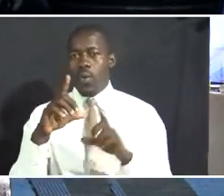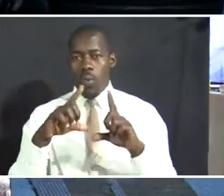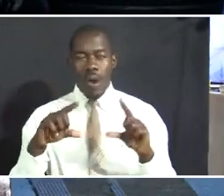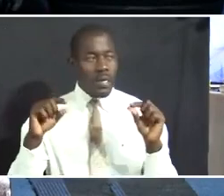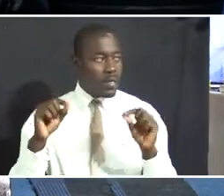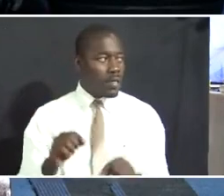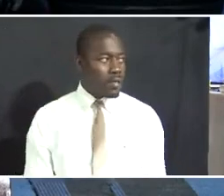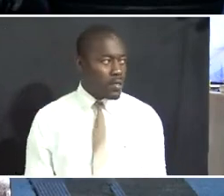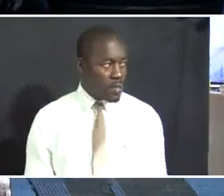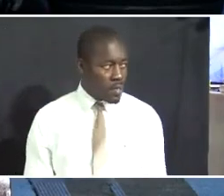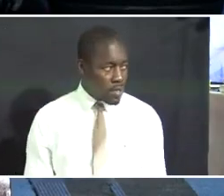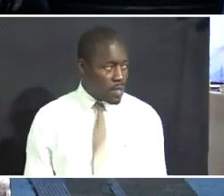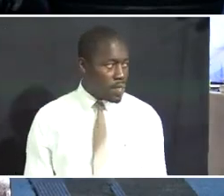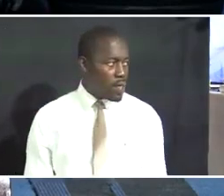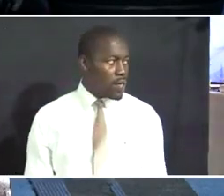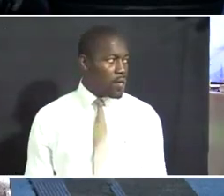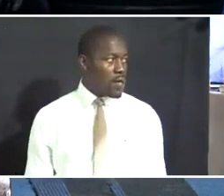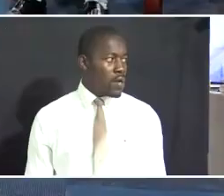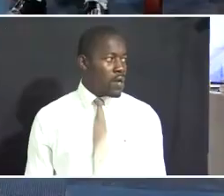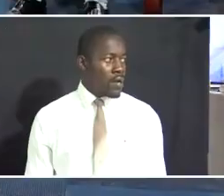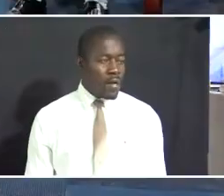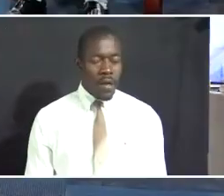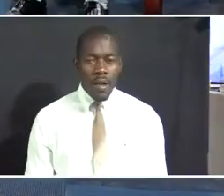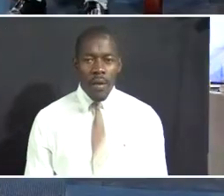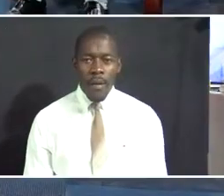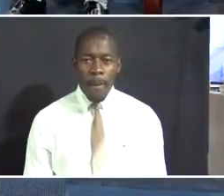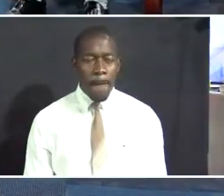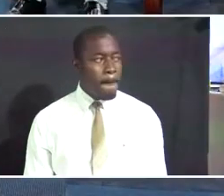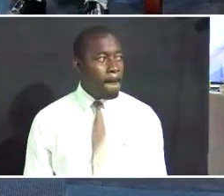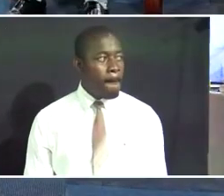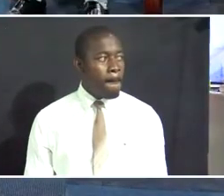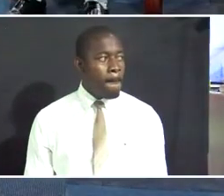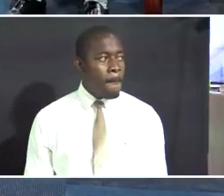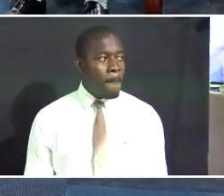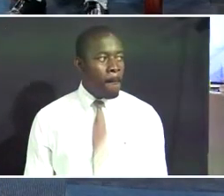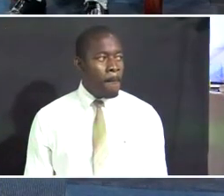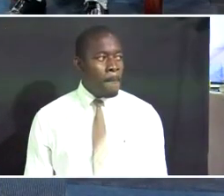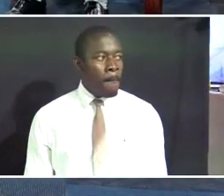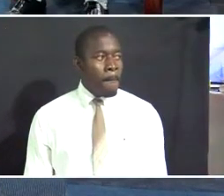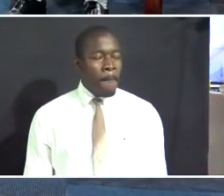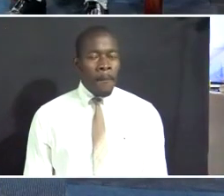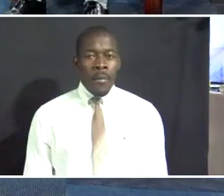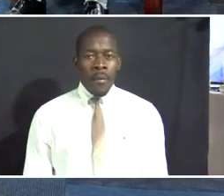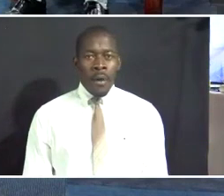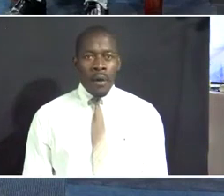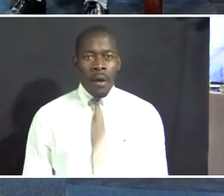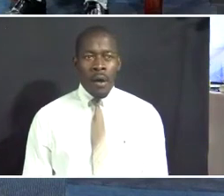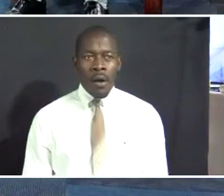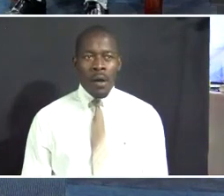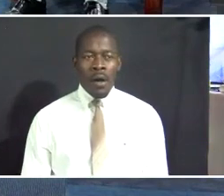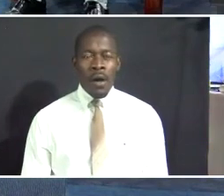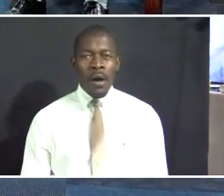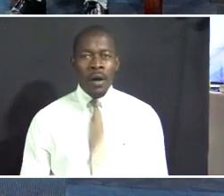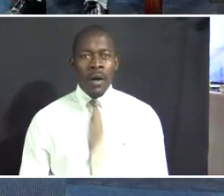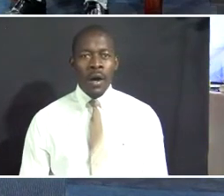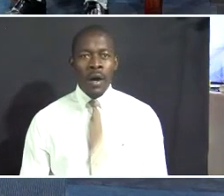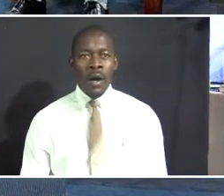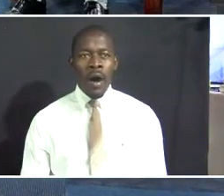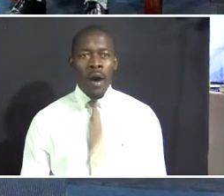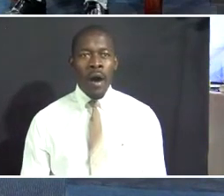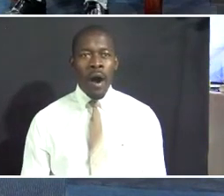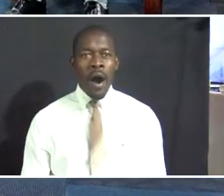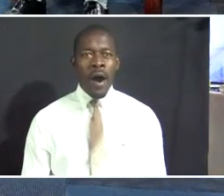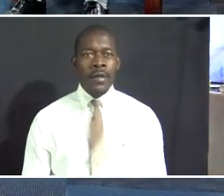lot. So within those 3 hours, I normally get an opportunity at least to talk to somebody.